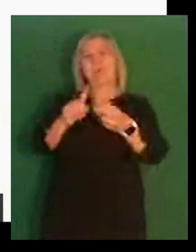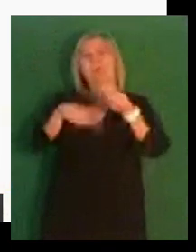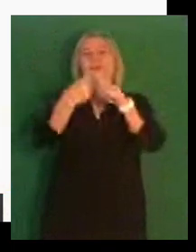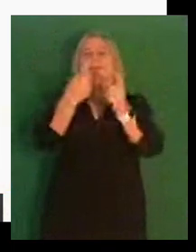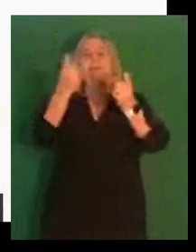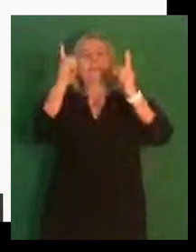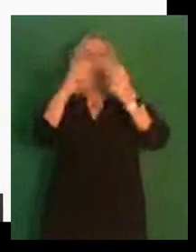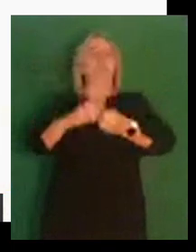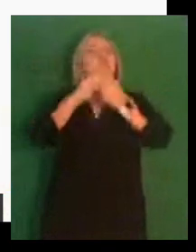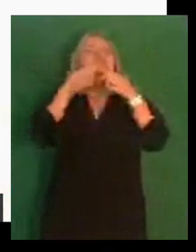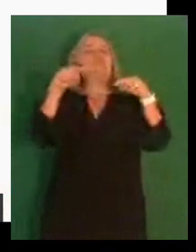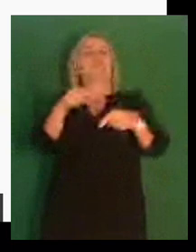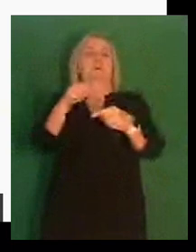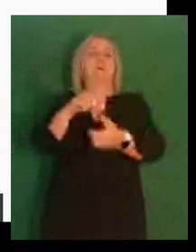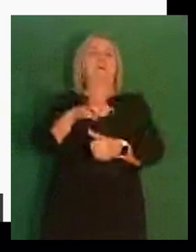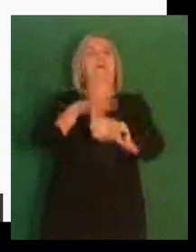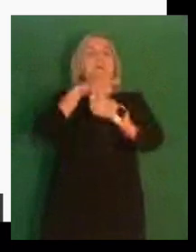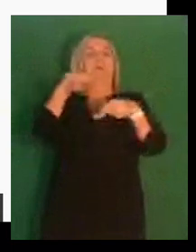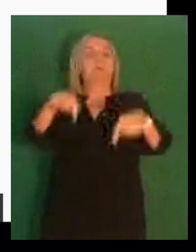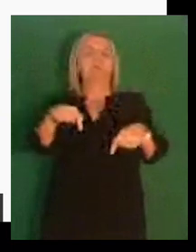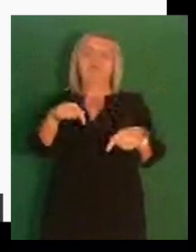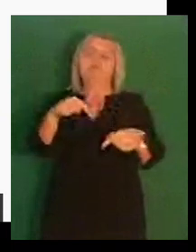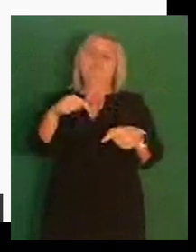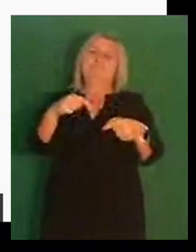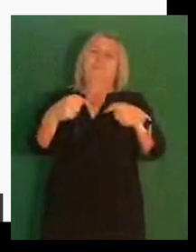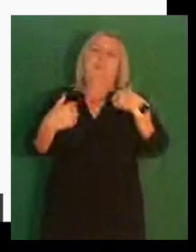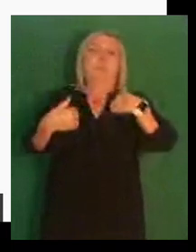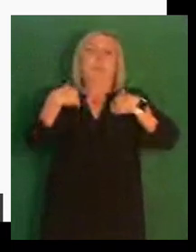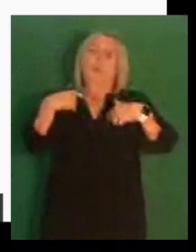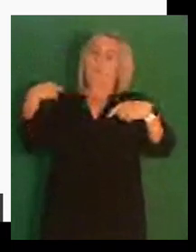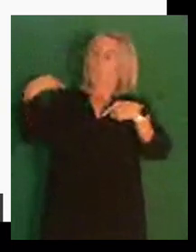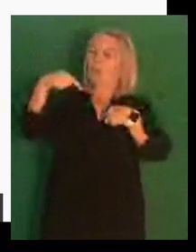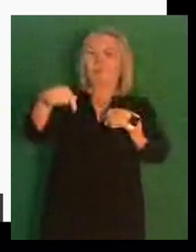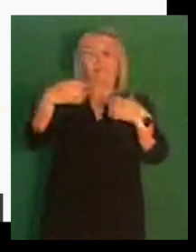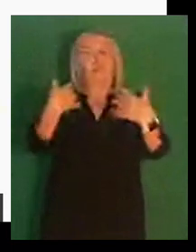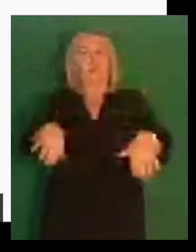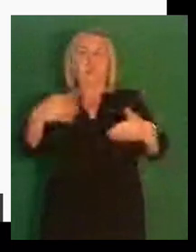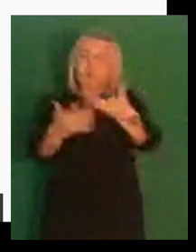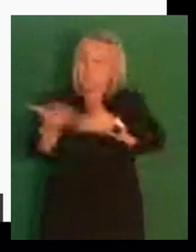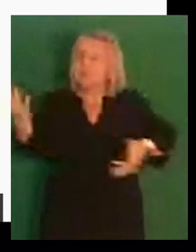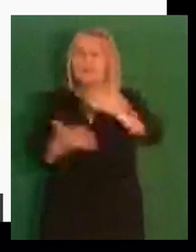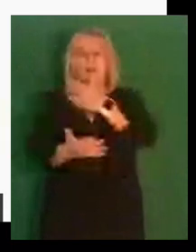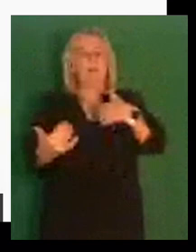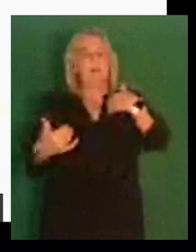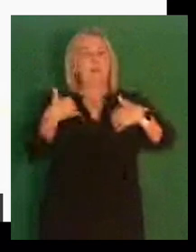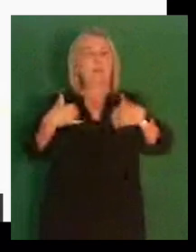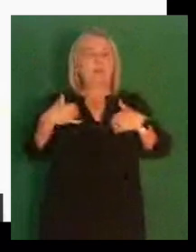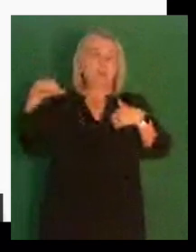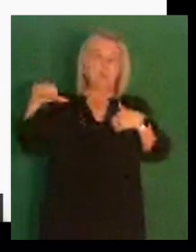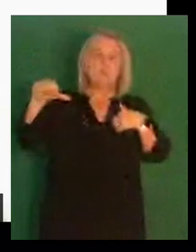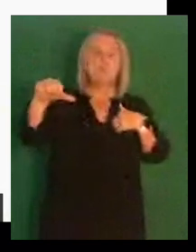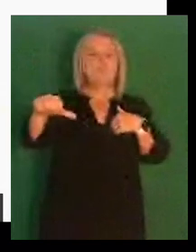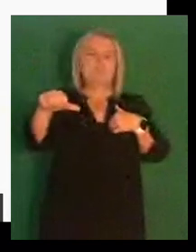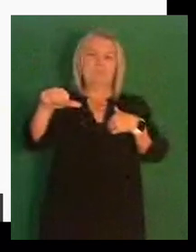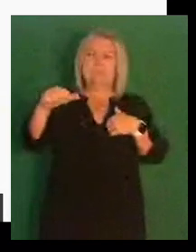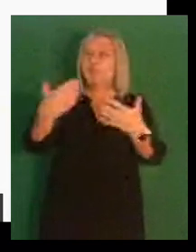had this incredibly enriching, invigorating week of discussions with visionaries and makers